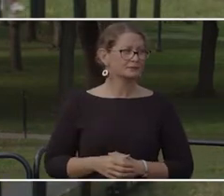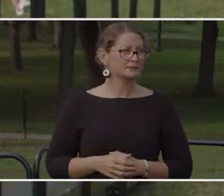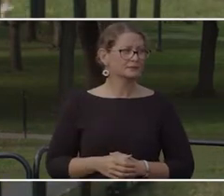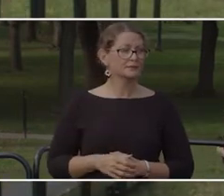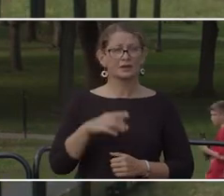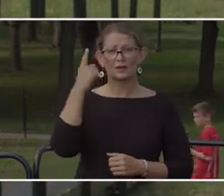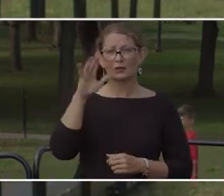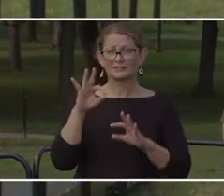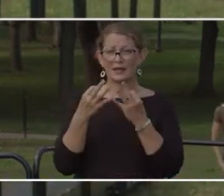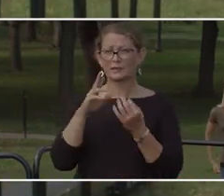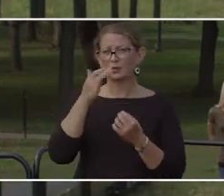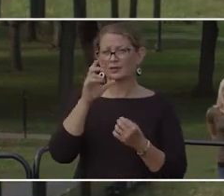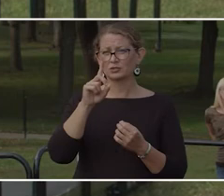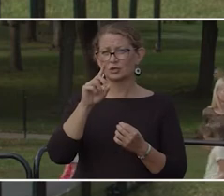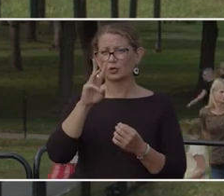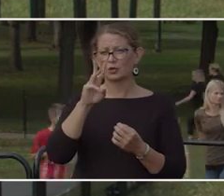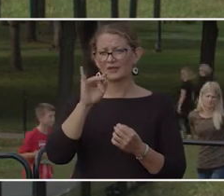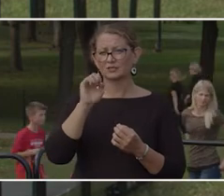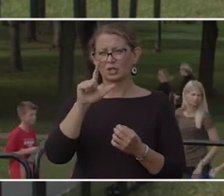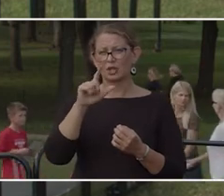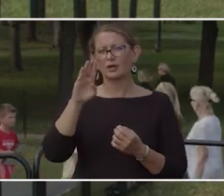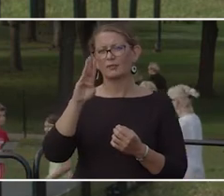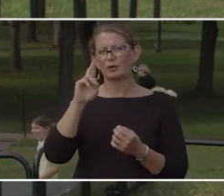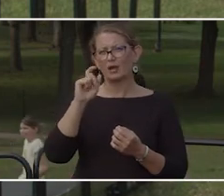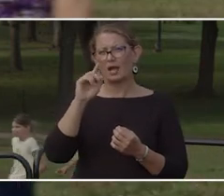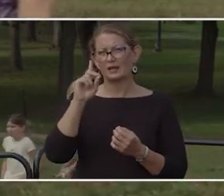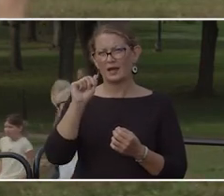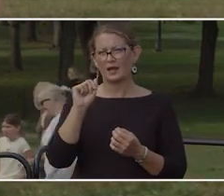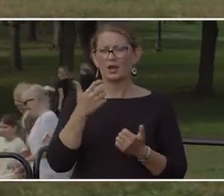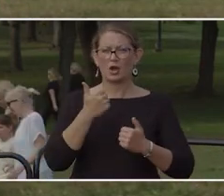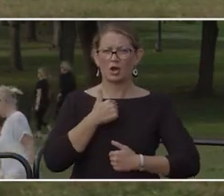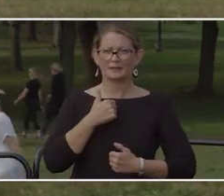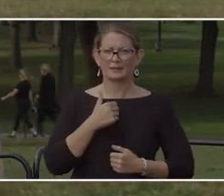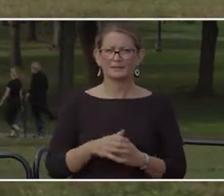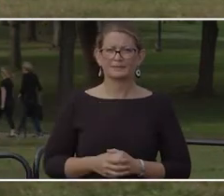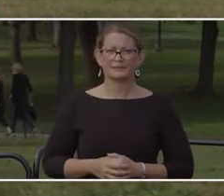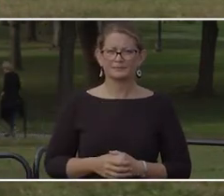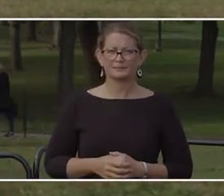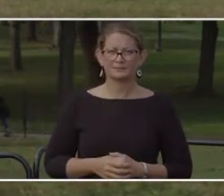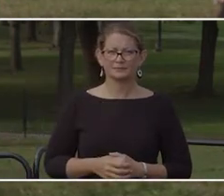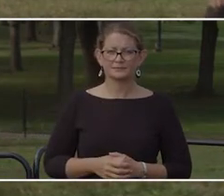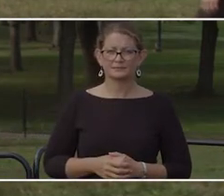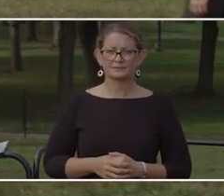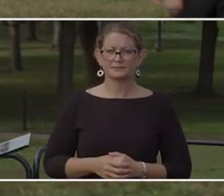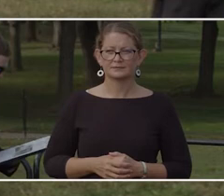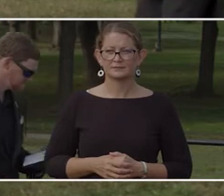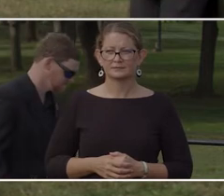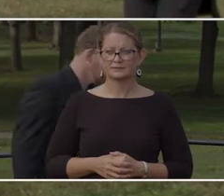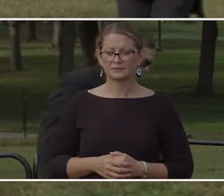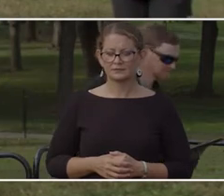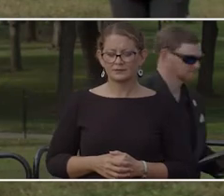On behalf of his family, Richard Witold Parada, Army.